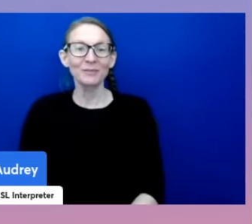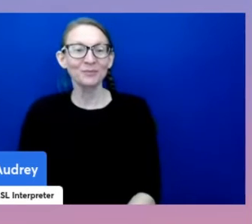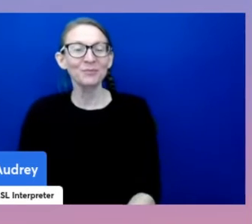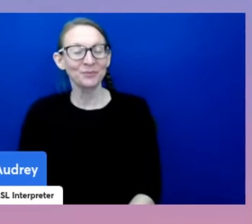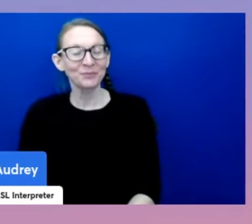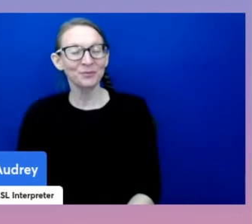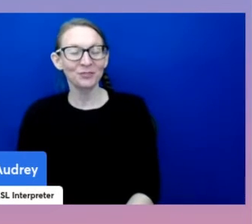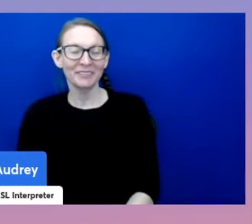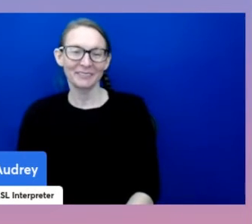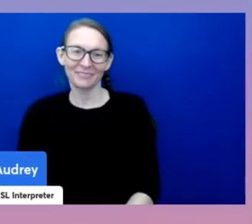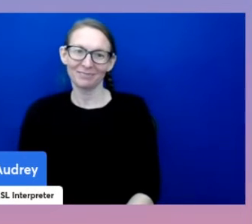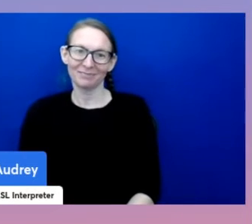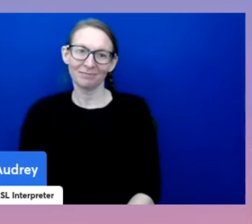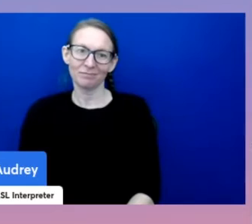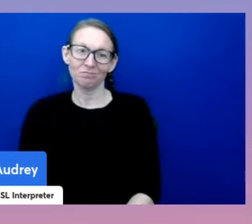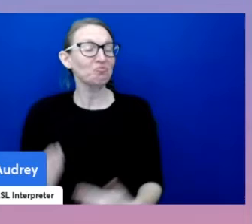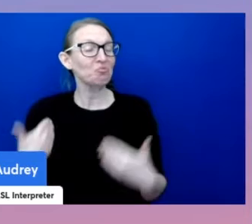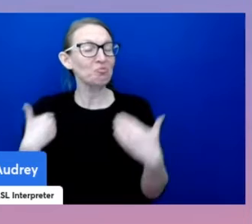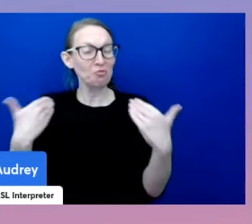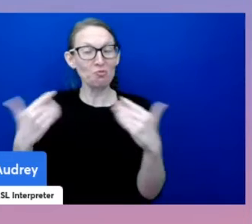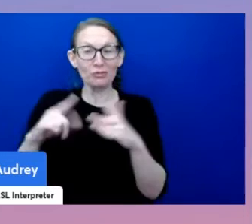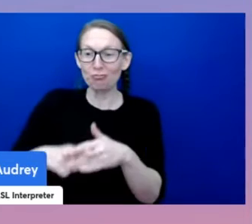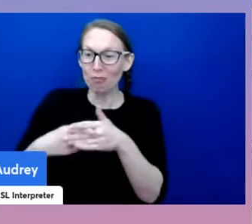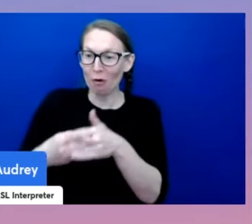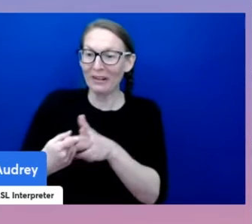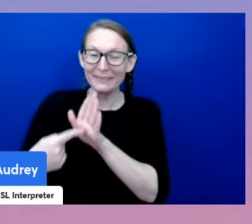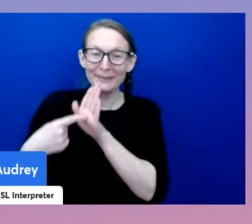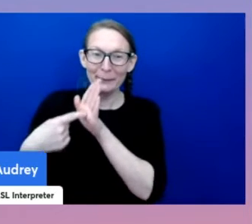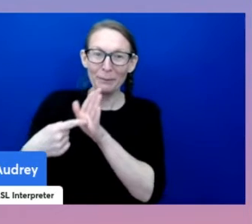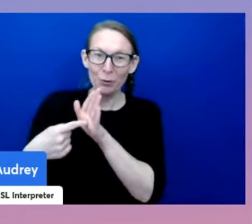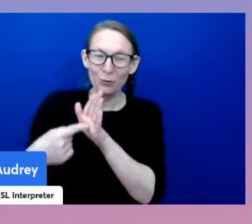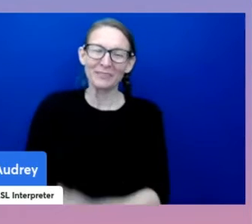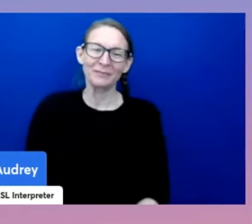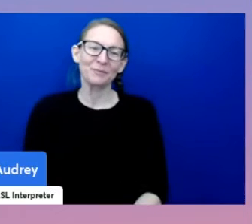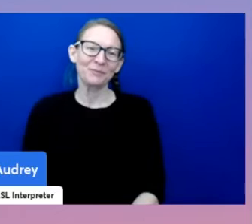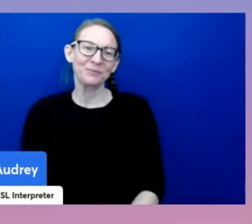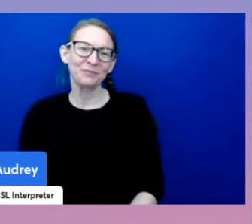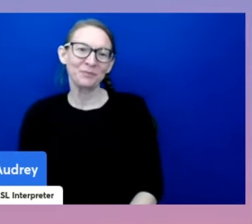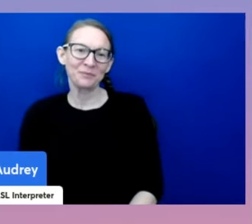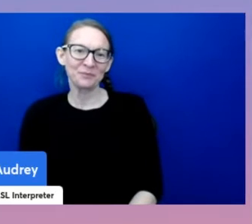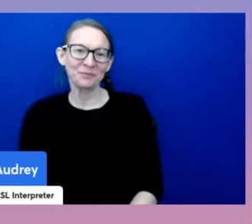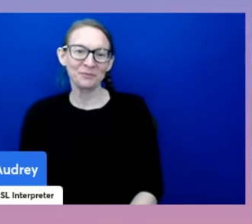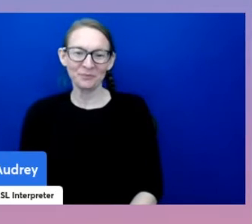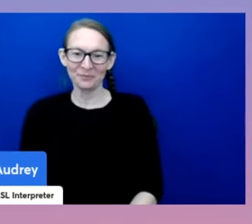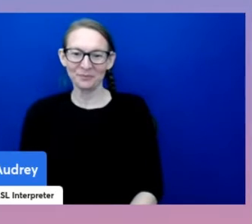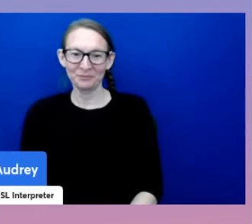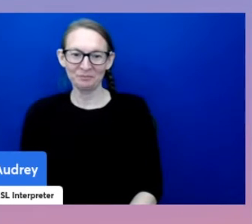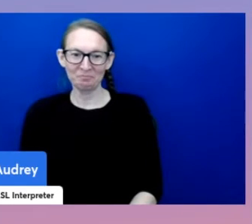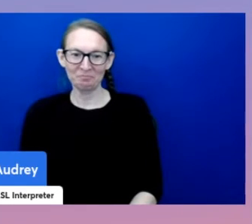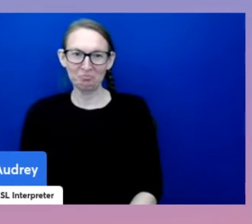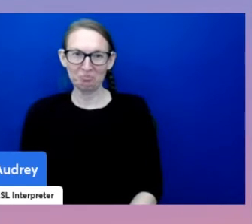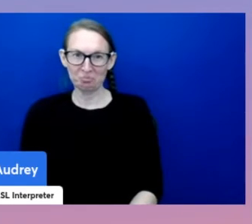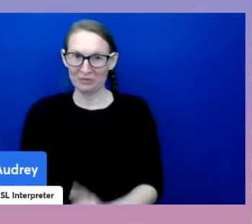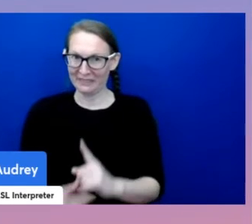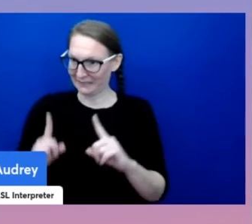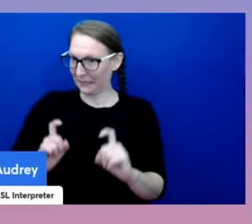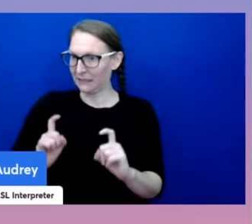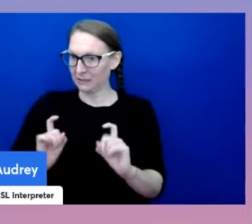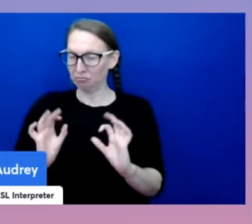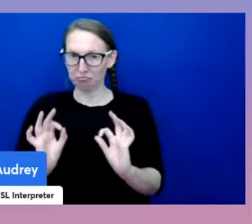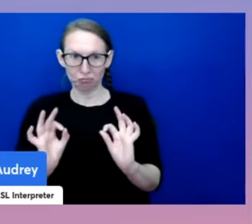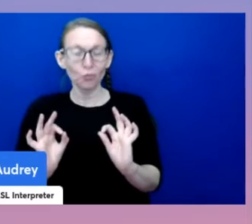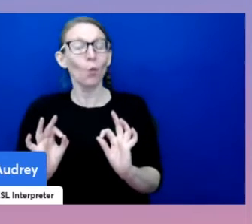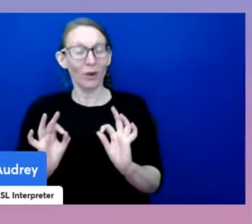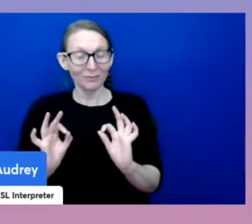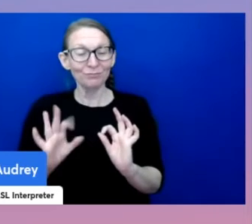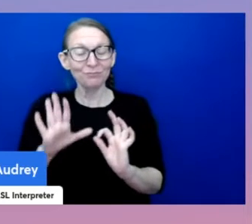So let's go to the demo. Okay, just a second, please. Okay, the first